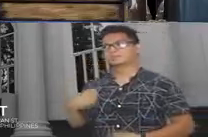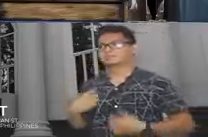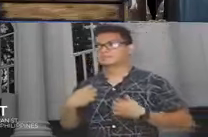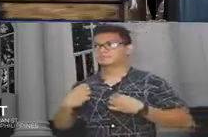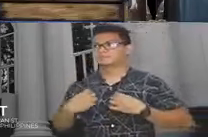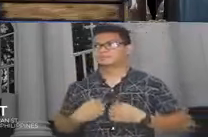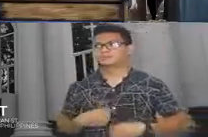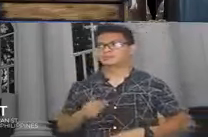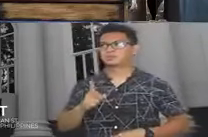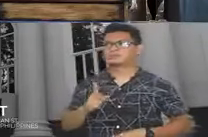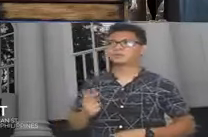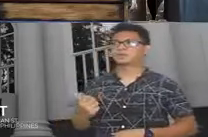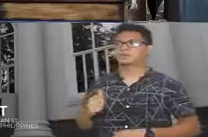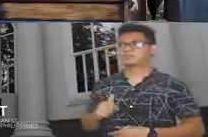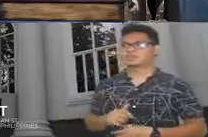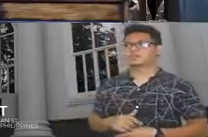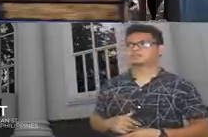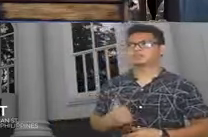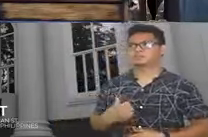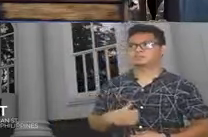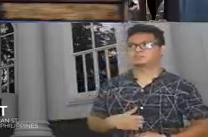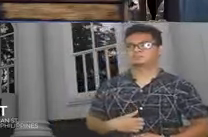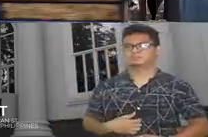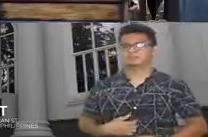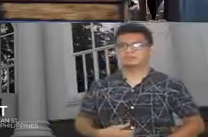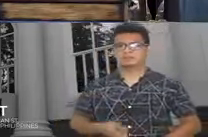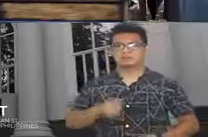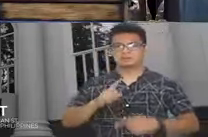Are you decide?